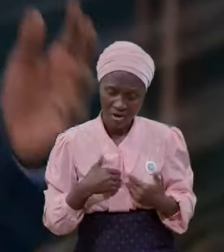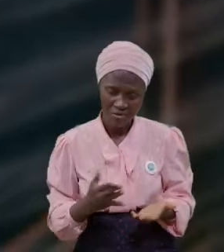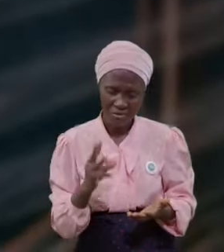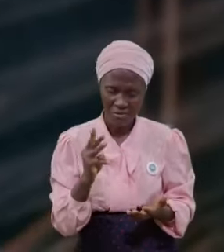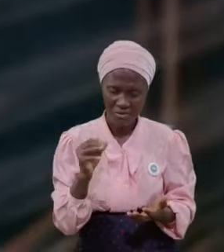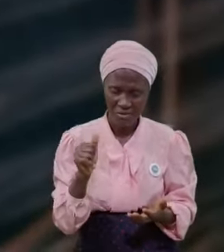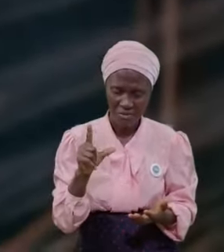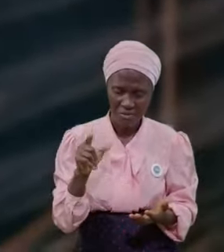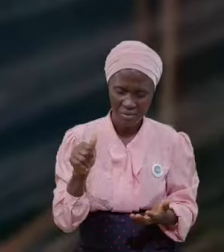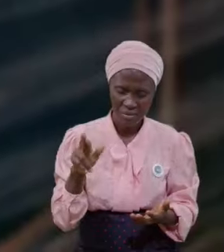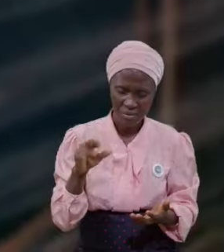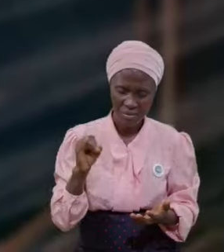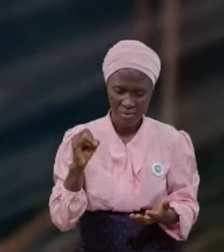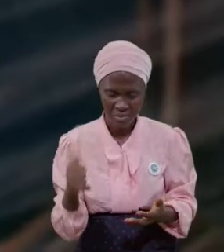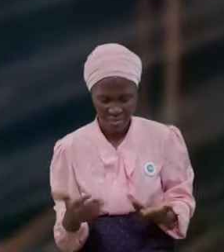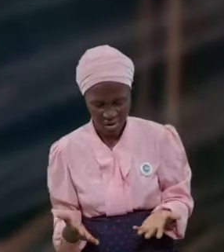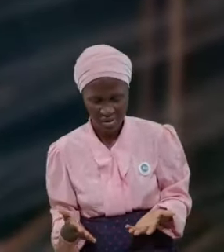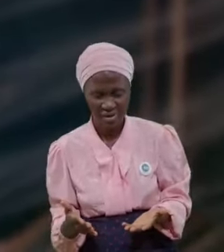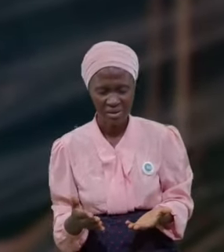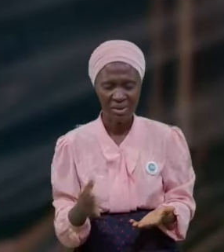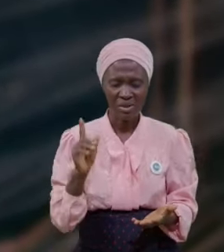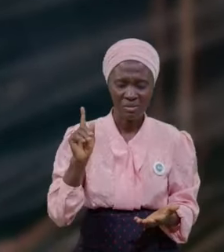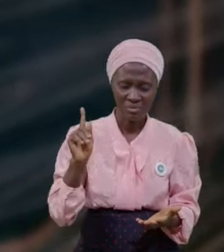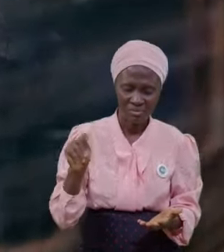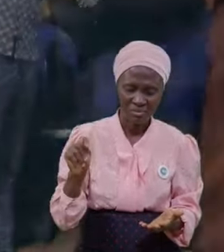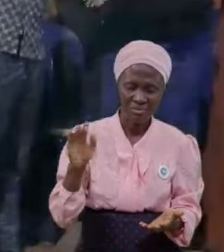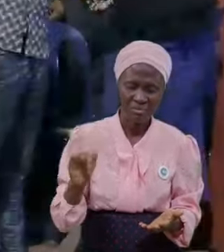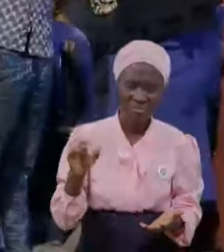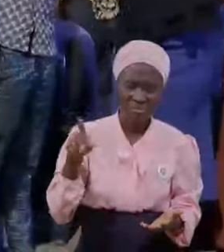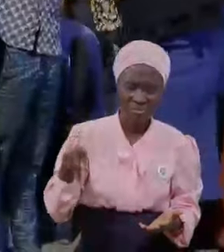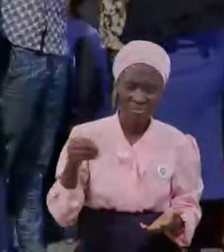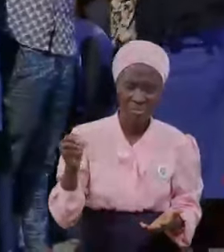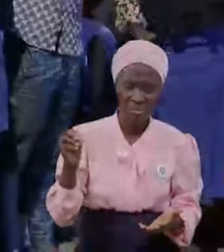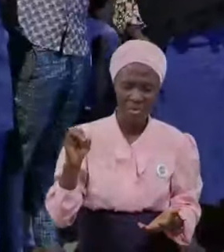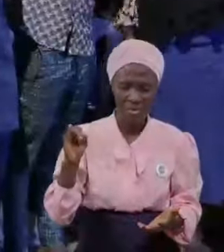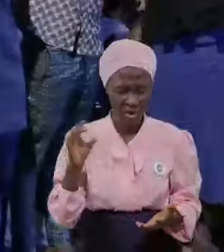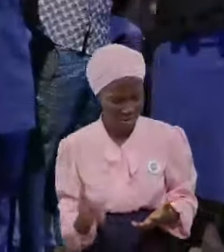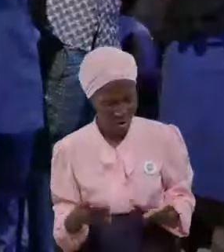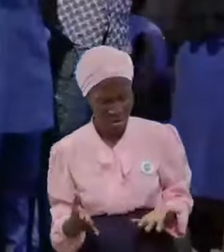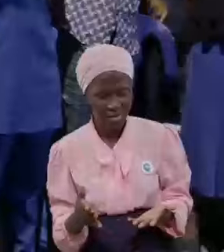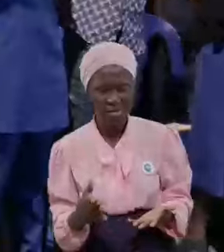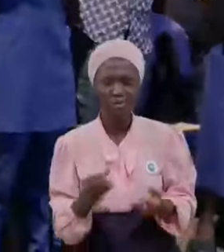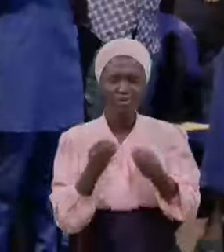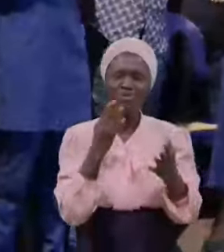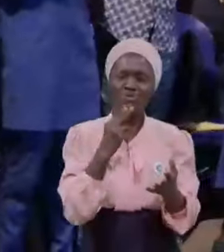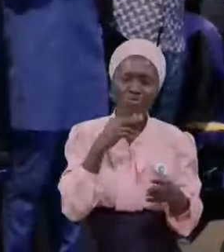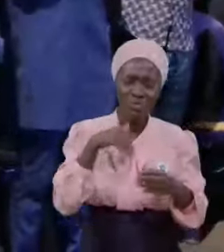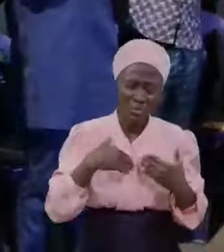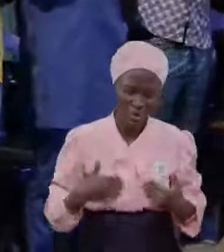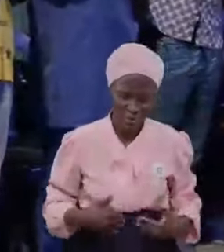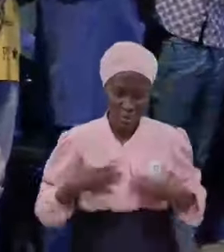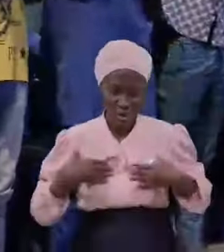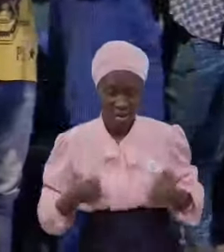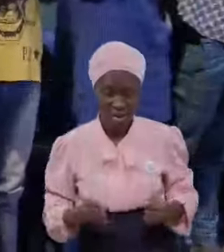all the time, diabetes, healing is sent to your body right now. Be healed in